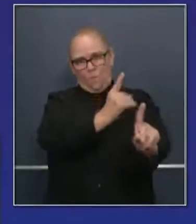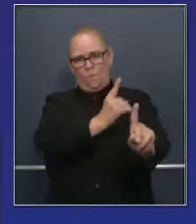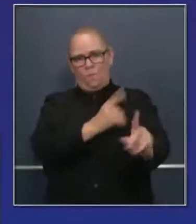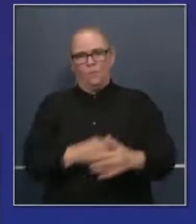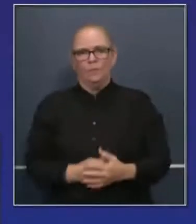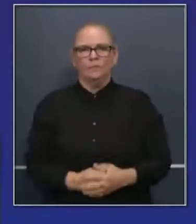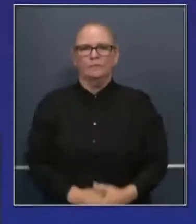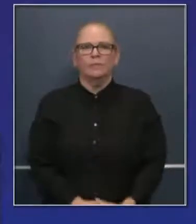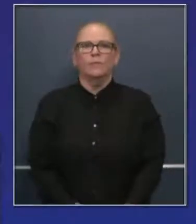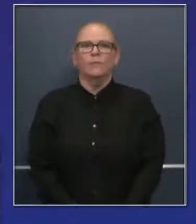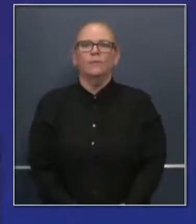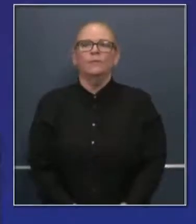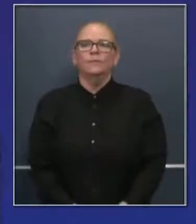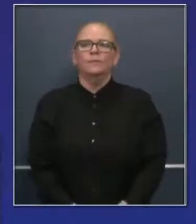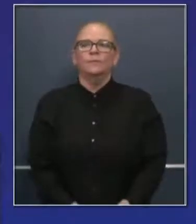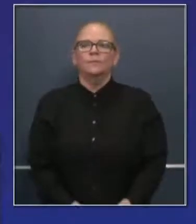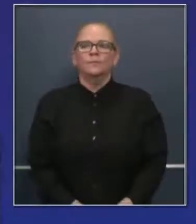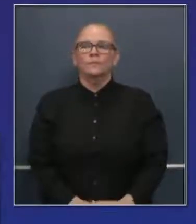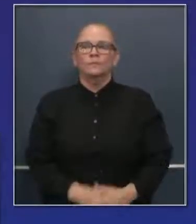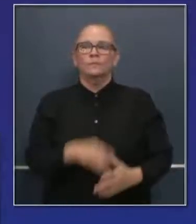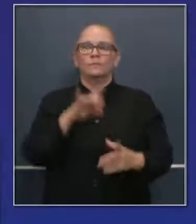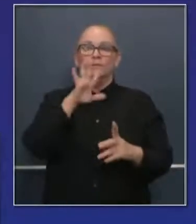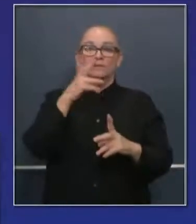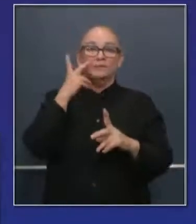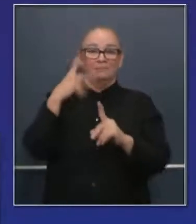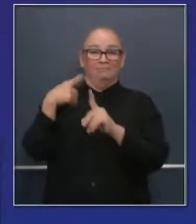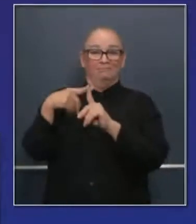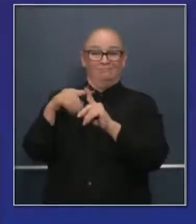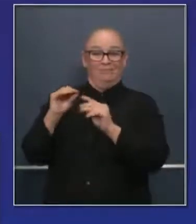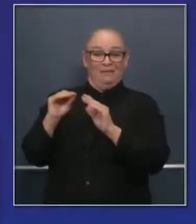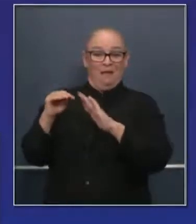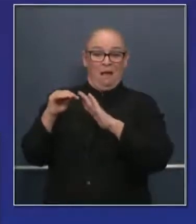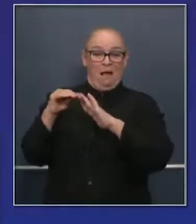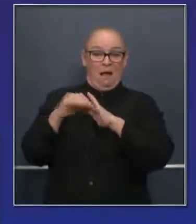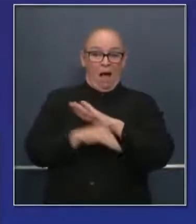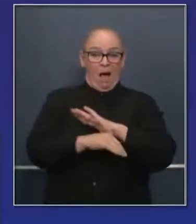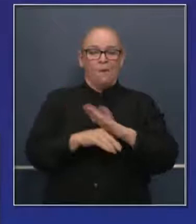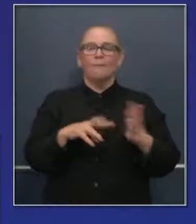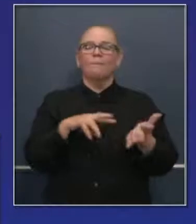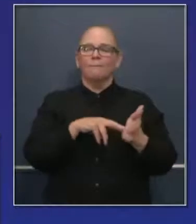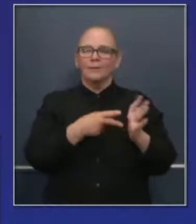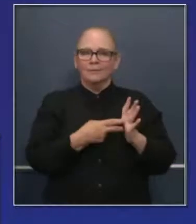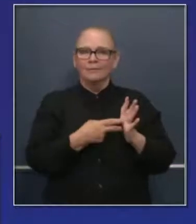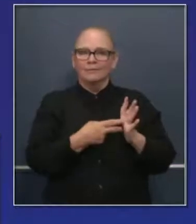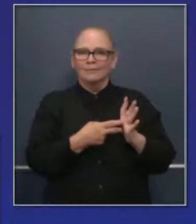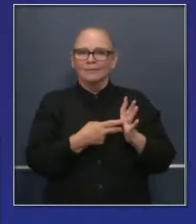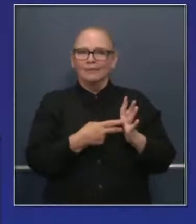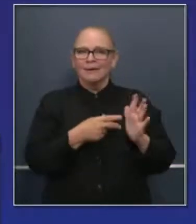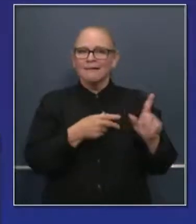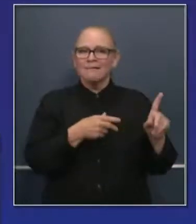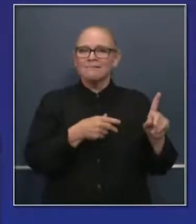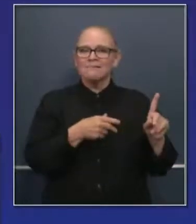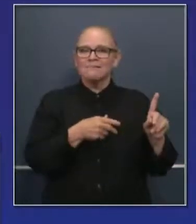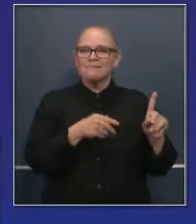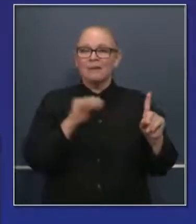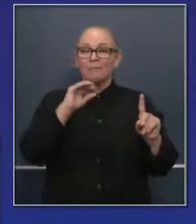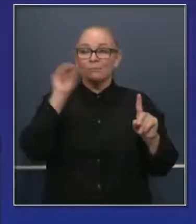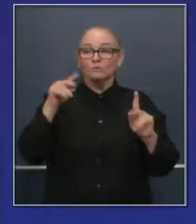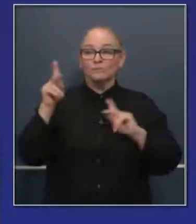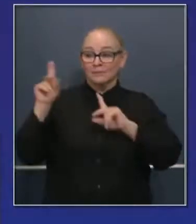see positivity rate begin to trend down, increased number of people being tested, percentage of people being